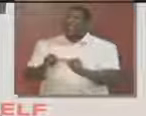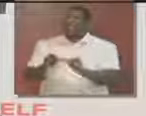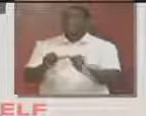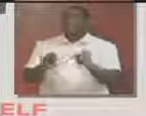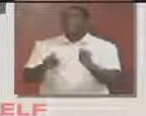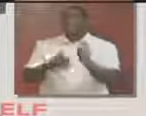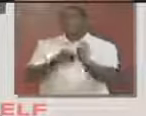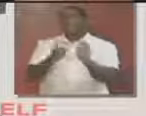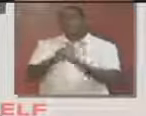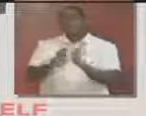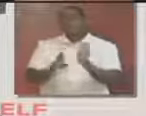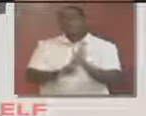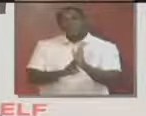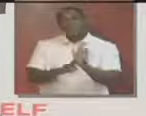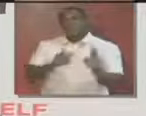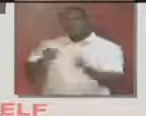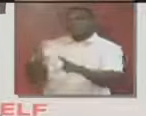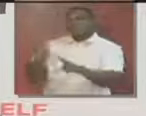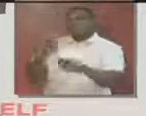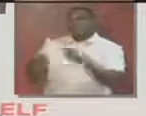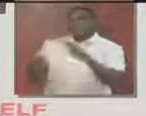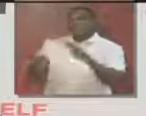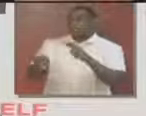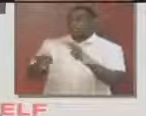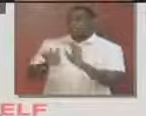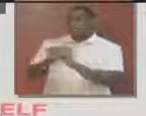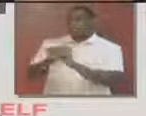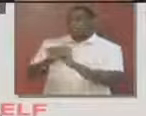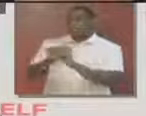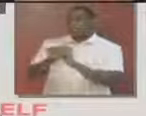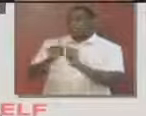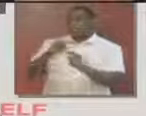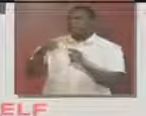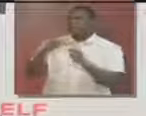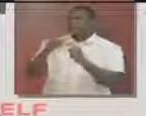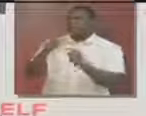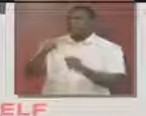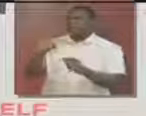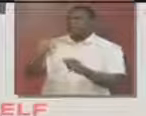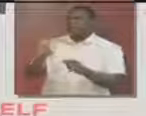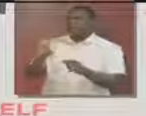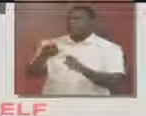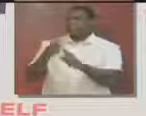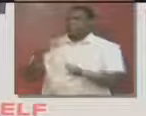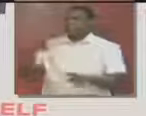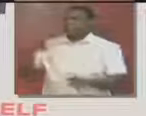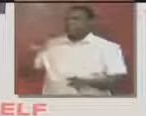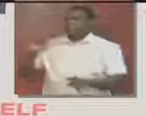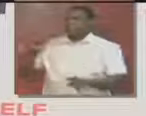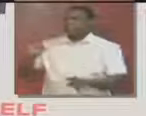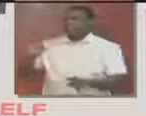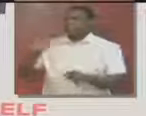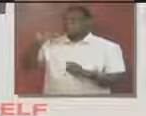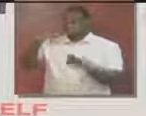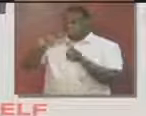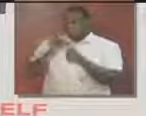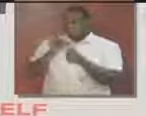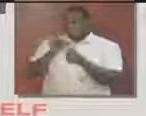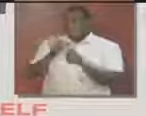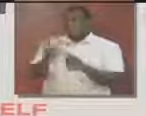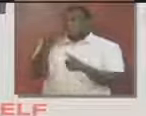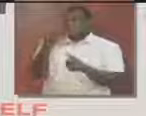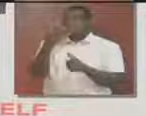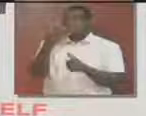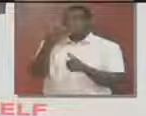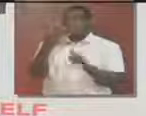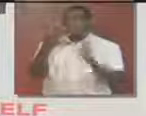brief video on NCDs from PAHO, we remind you of the 3 W's. Wash your hands, watch your